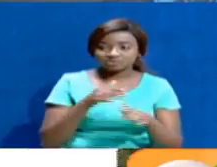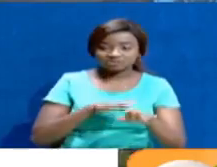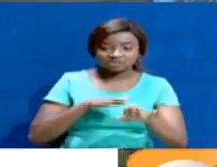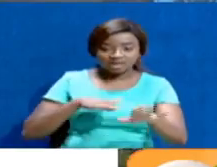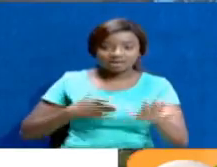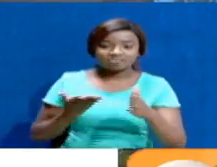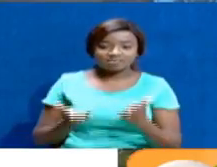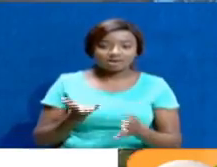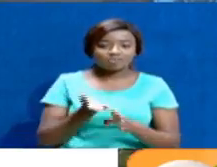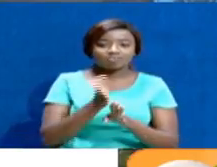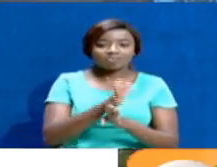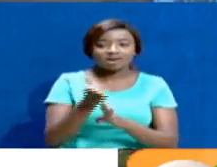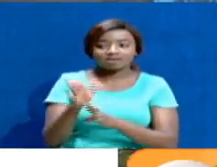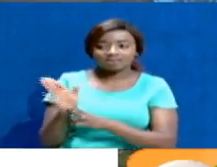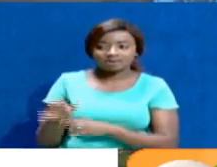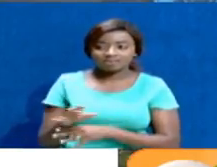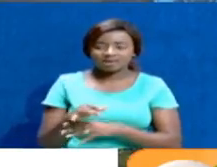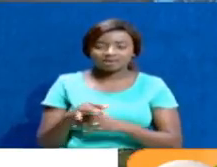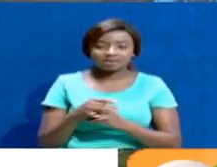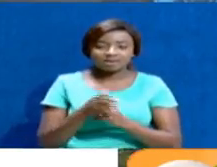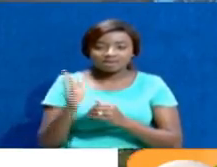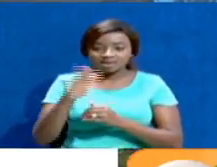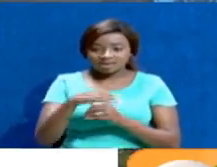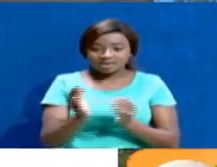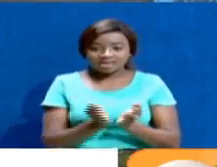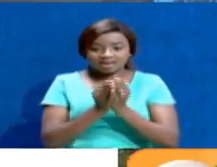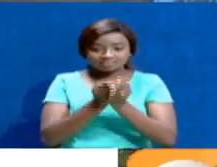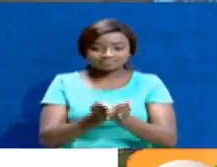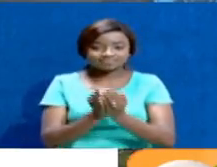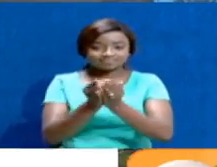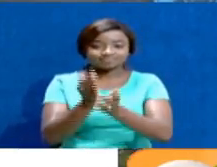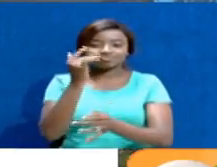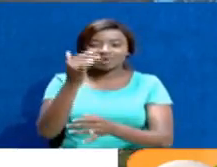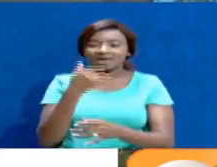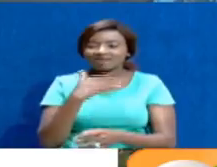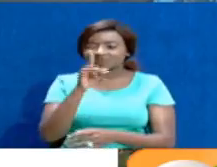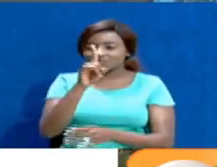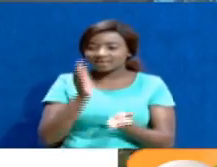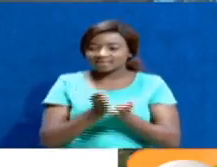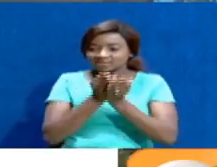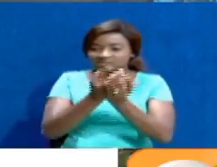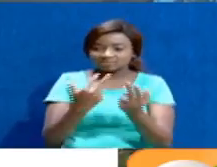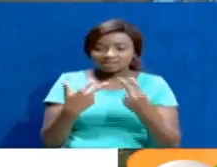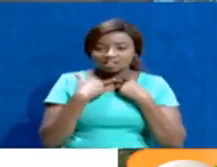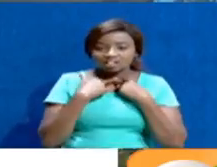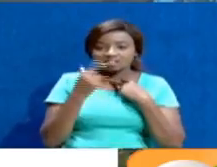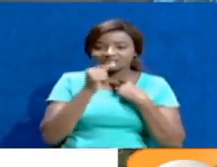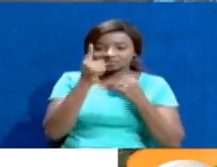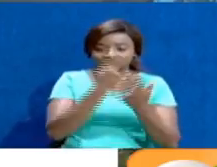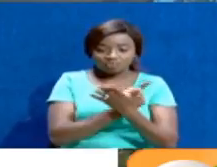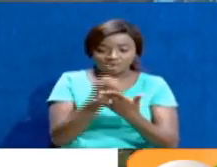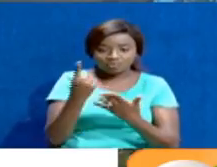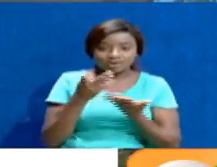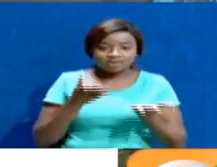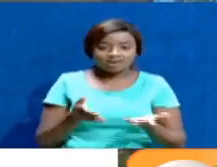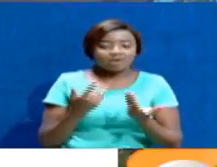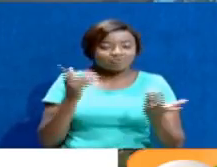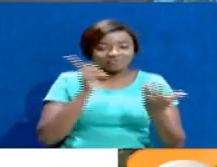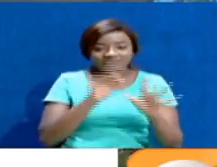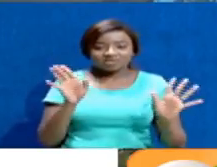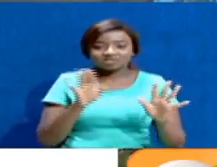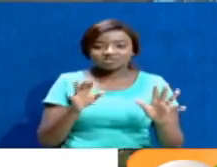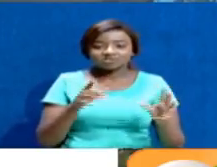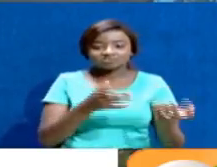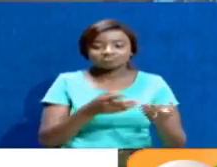Traffic has resumed along Egypt's Suez Canal after a stranded container ship that had blocked it for nearly a week was finally freed by